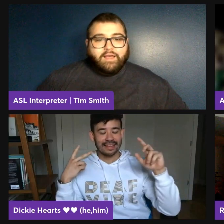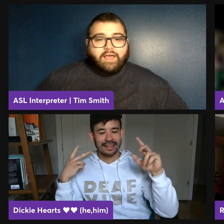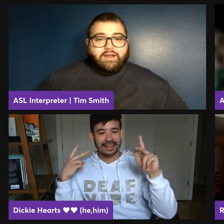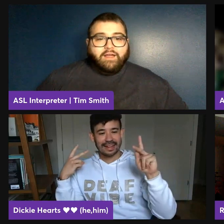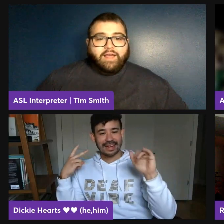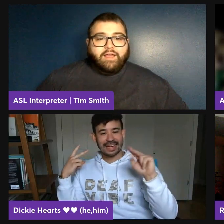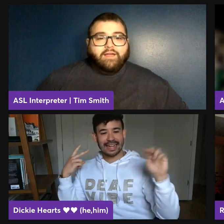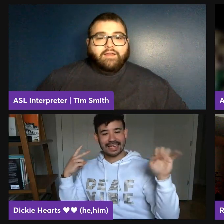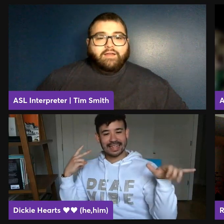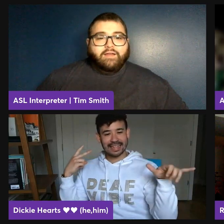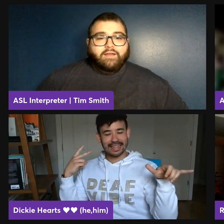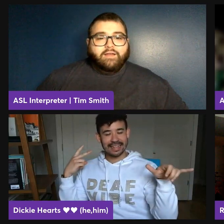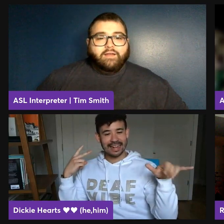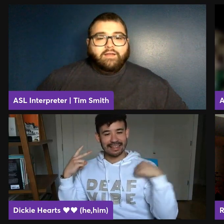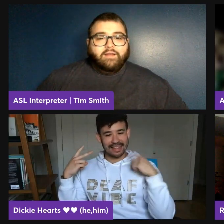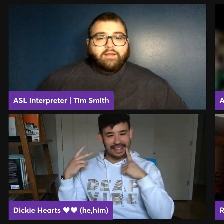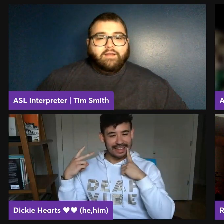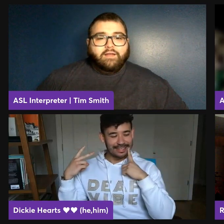And